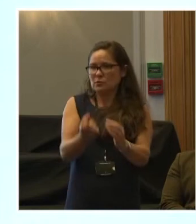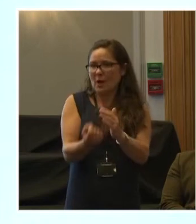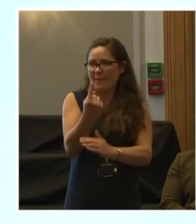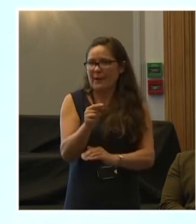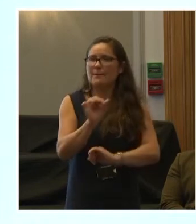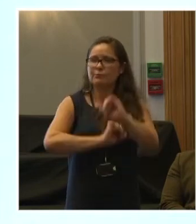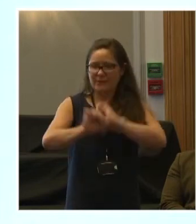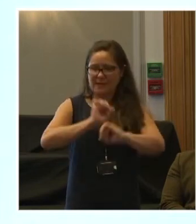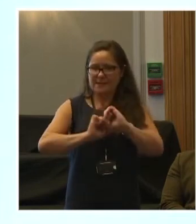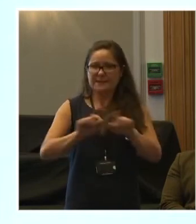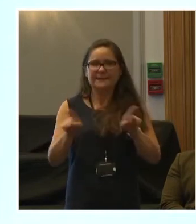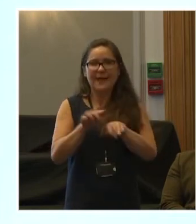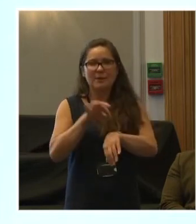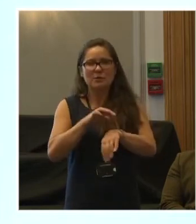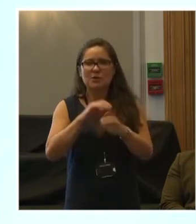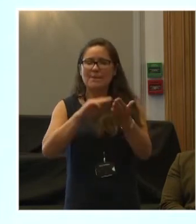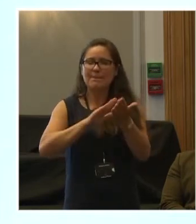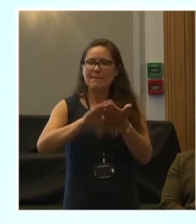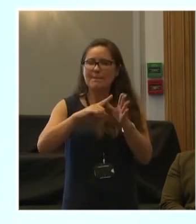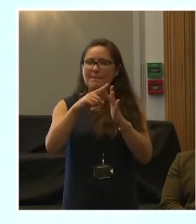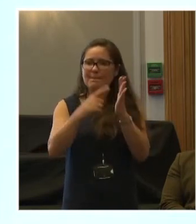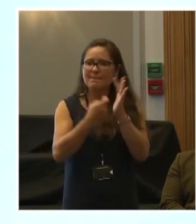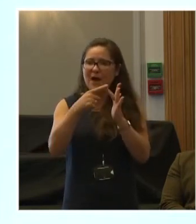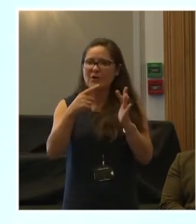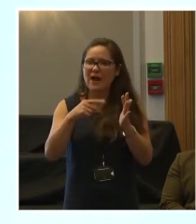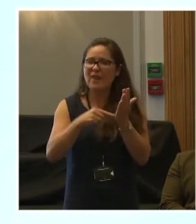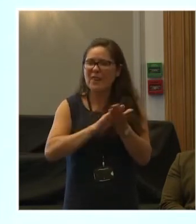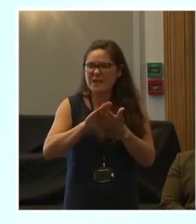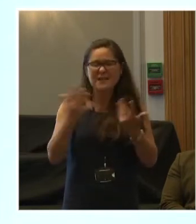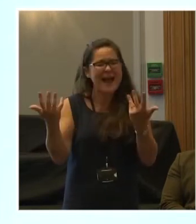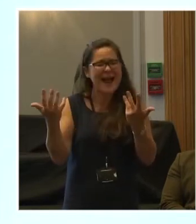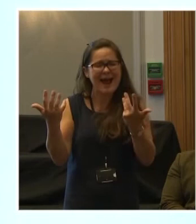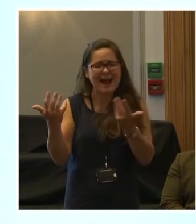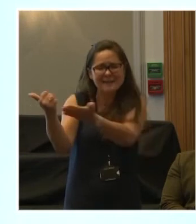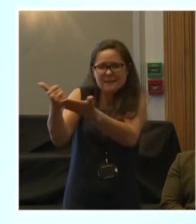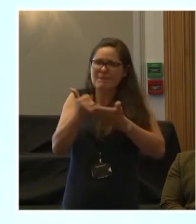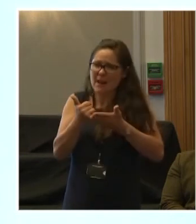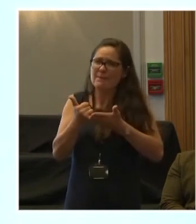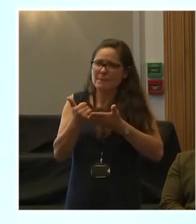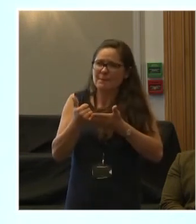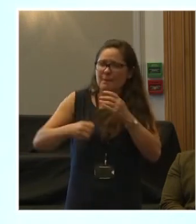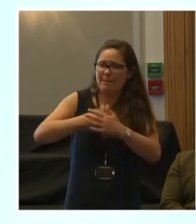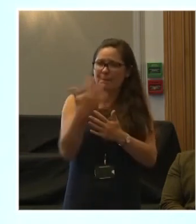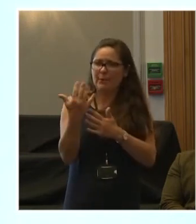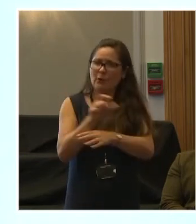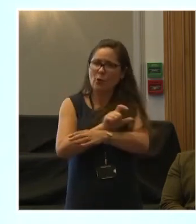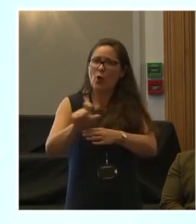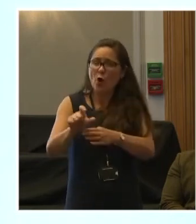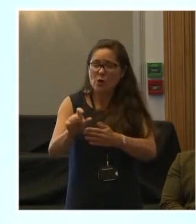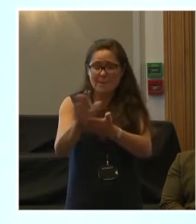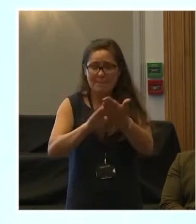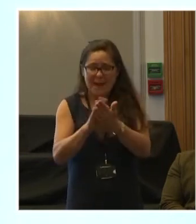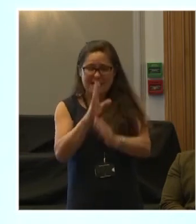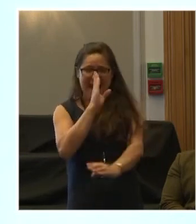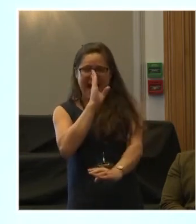Dr. Mari Thurston said, who helped us create this absolutely fabulous service, when your head is in the right place, you can achieve